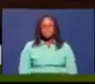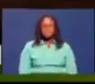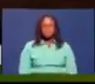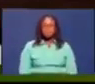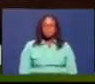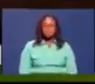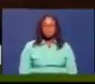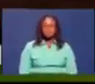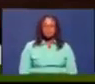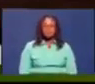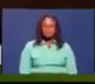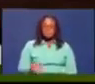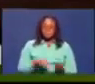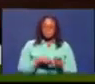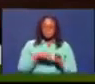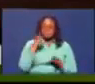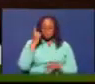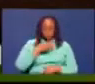Member for Samburu North.